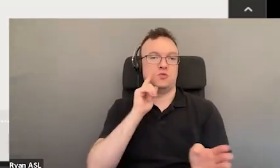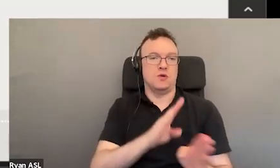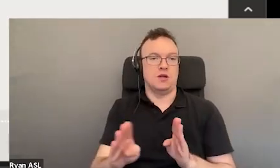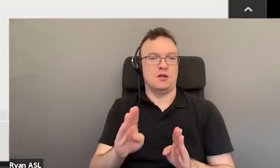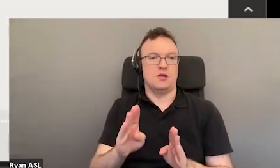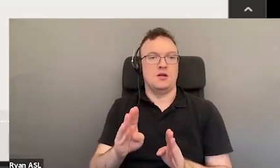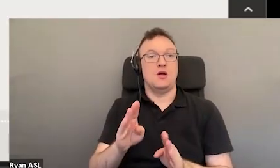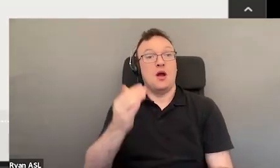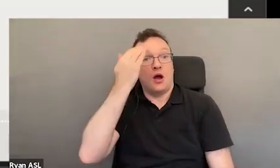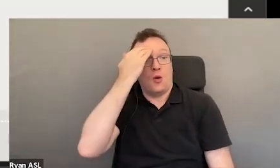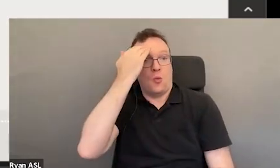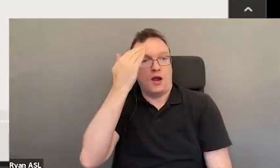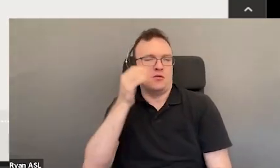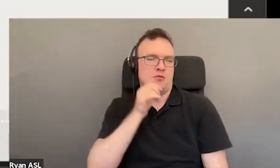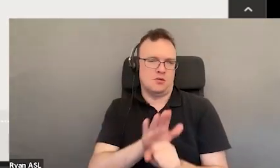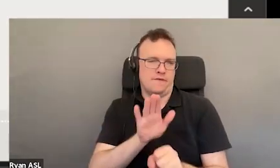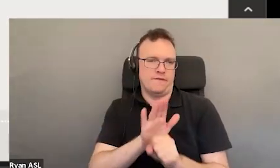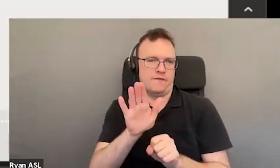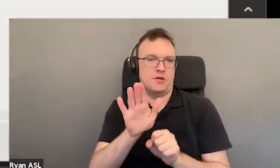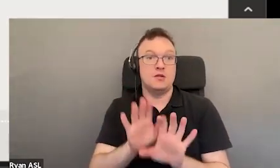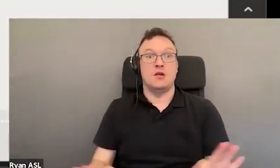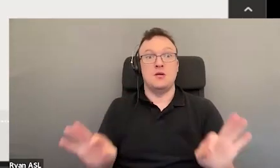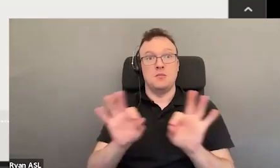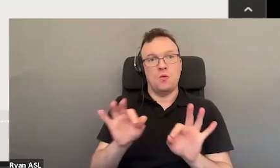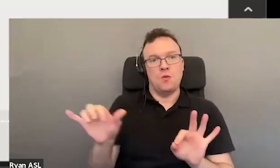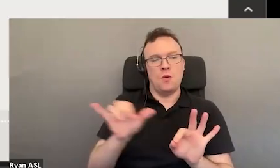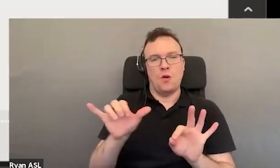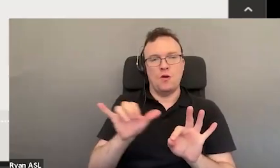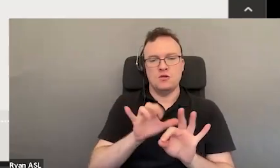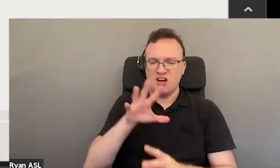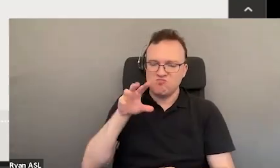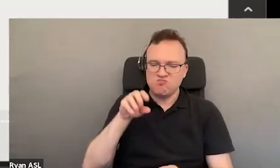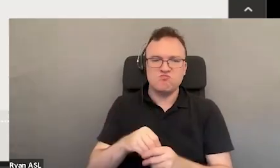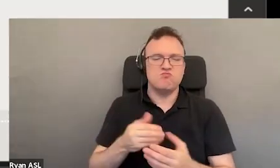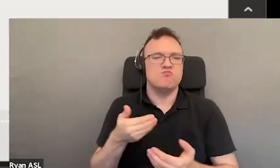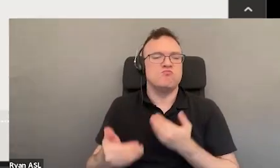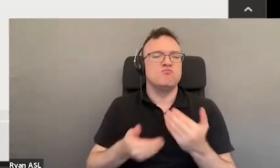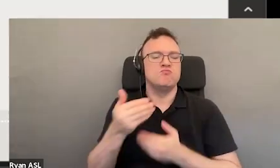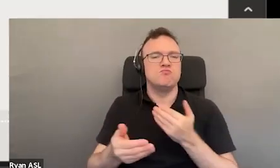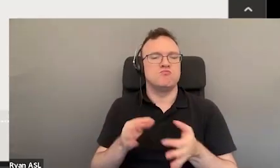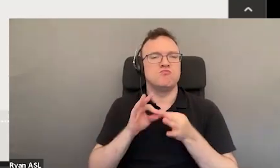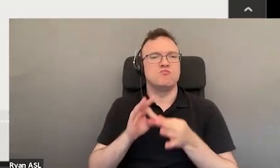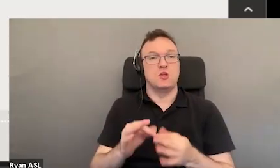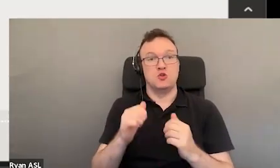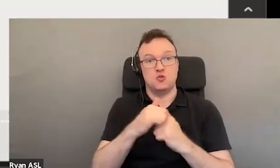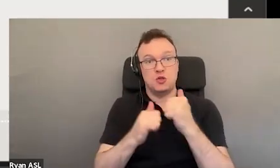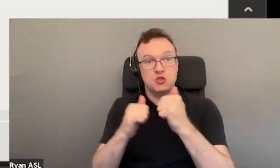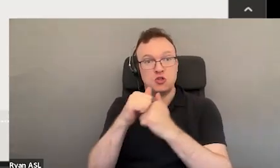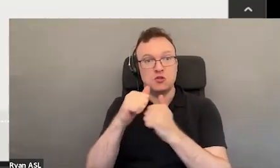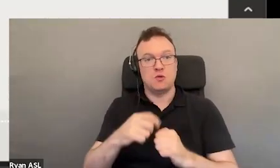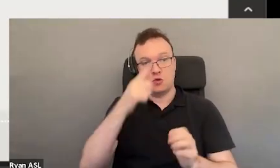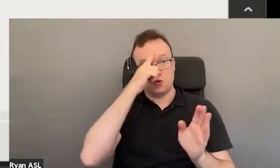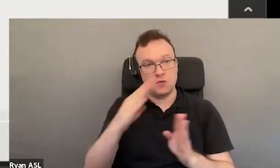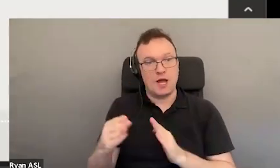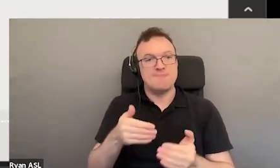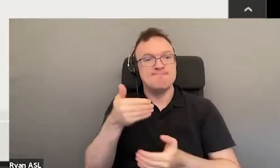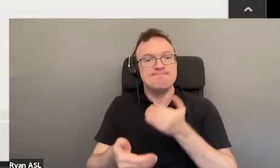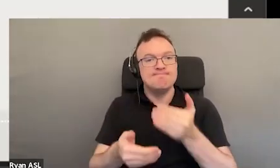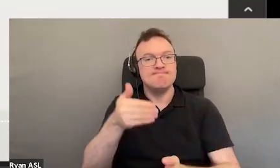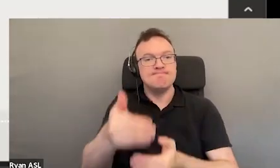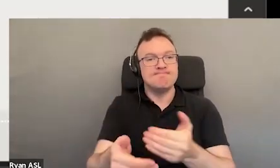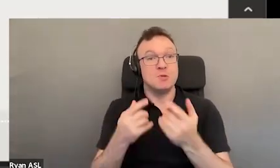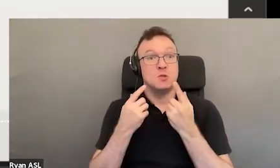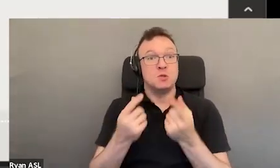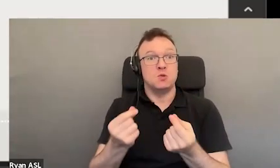aware. It is extremely important to build into our processes structures, strategies, and steps that